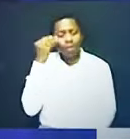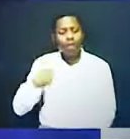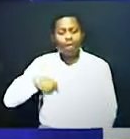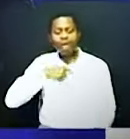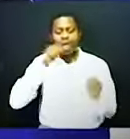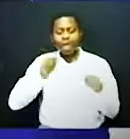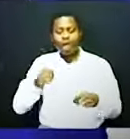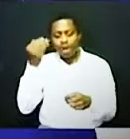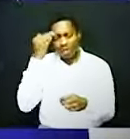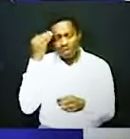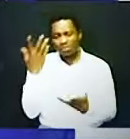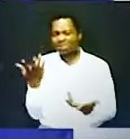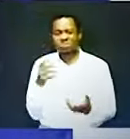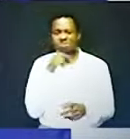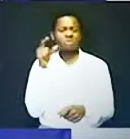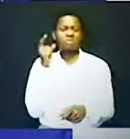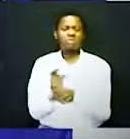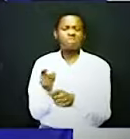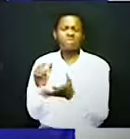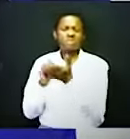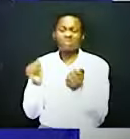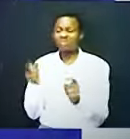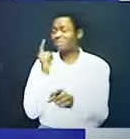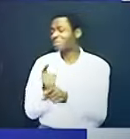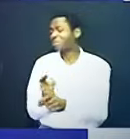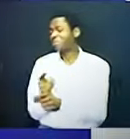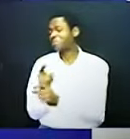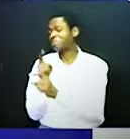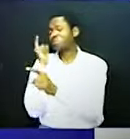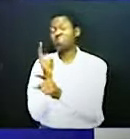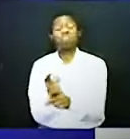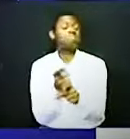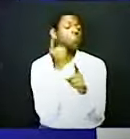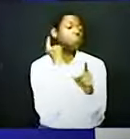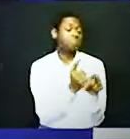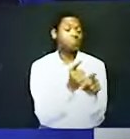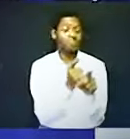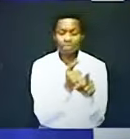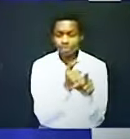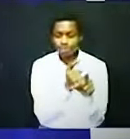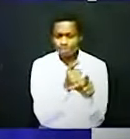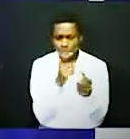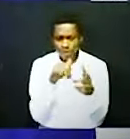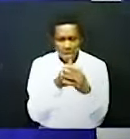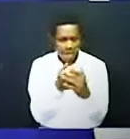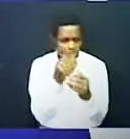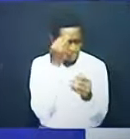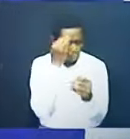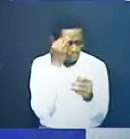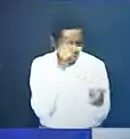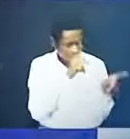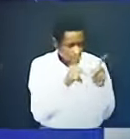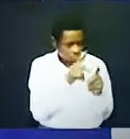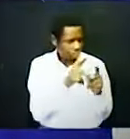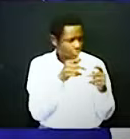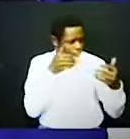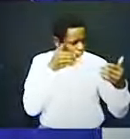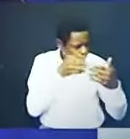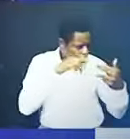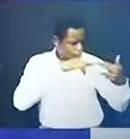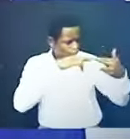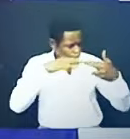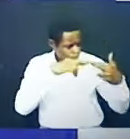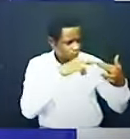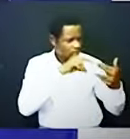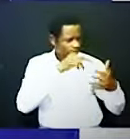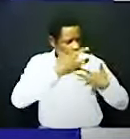knowable. In the sense that we know things and people. So in their mind, they don't